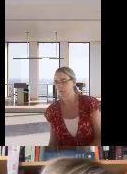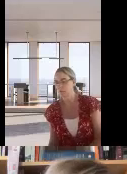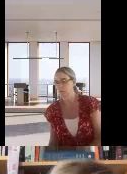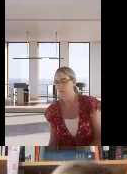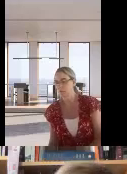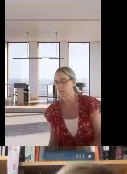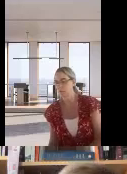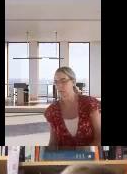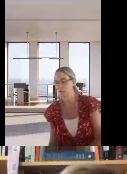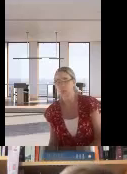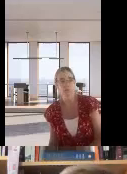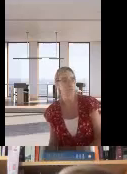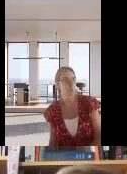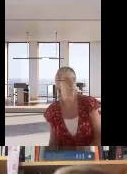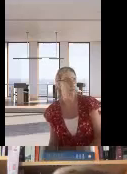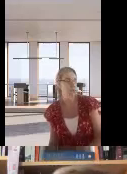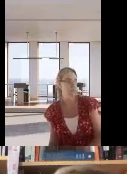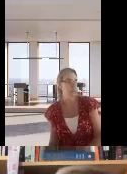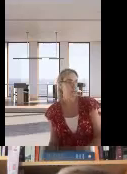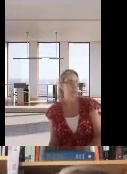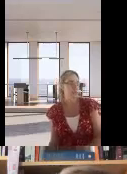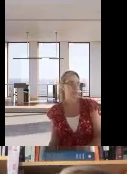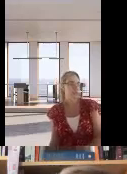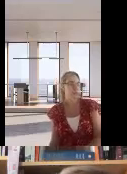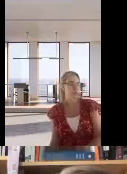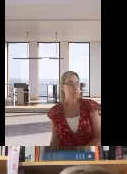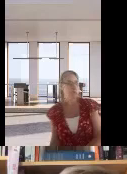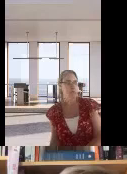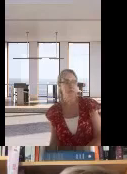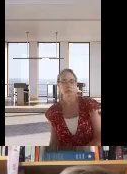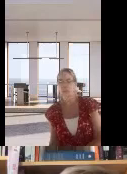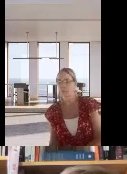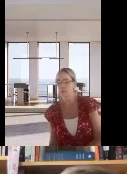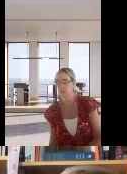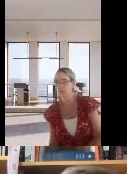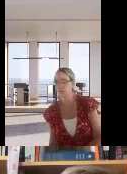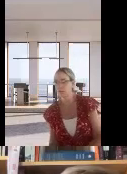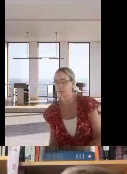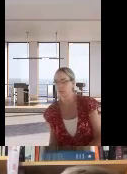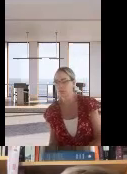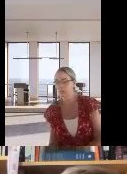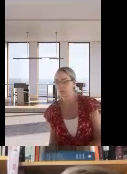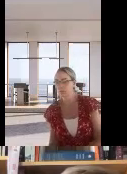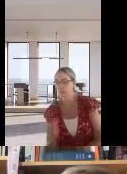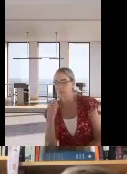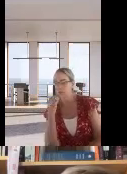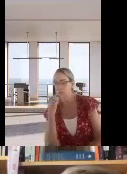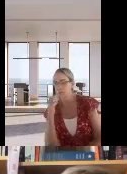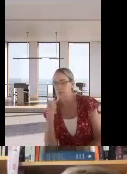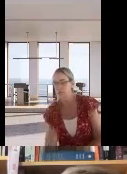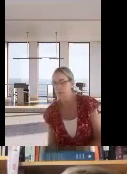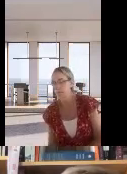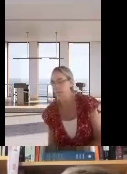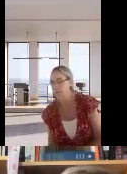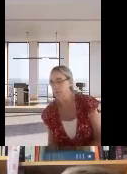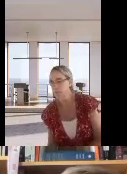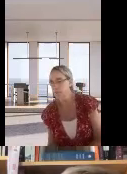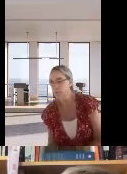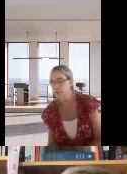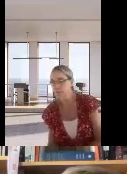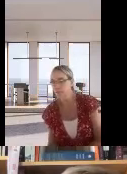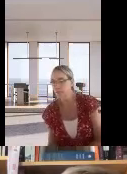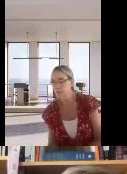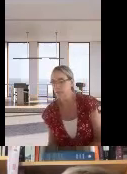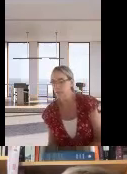Yeah. So through you, Chair McDonald, the grants that we see, including the transportation, is